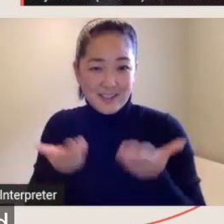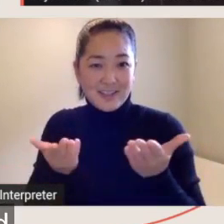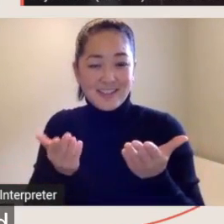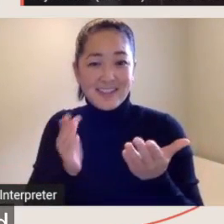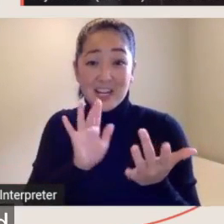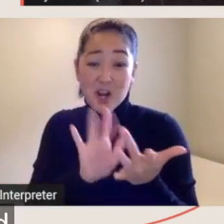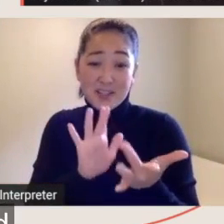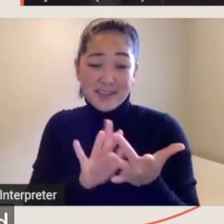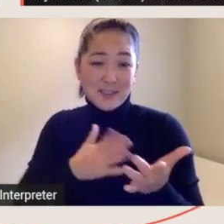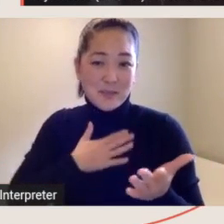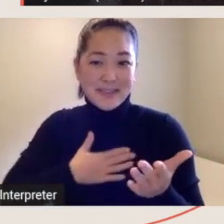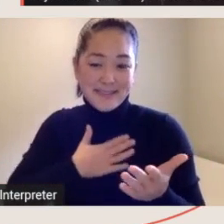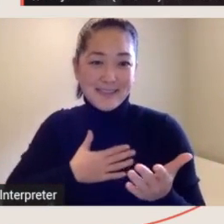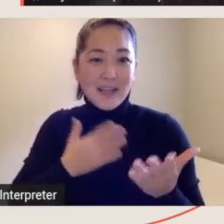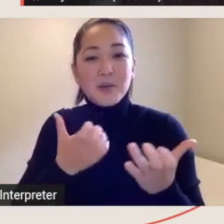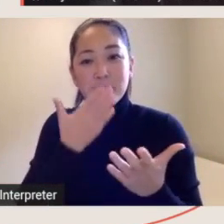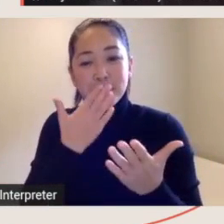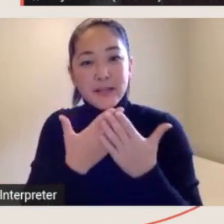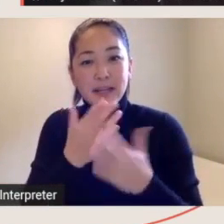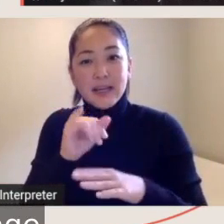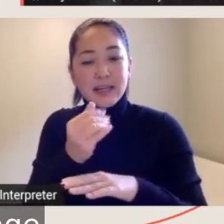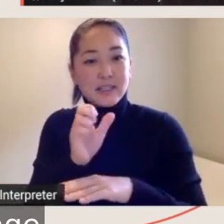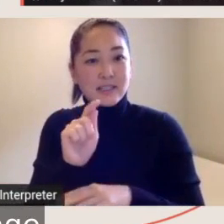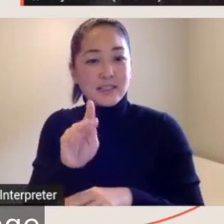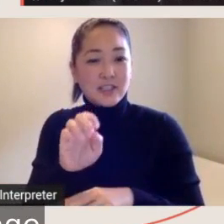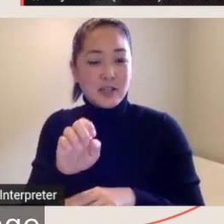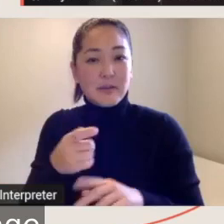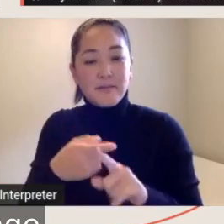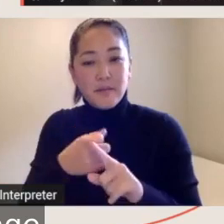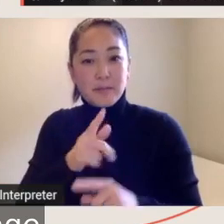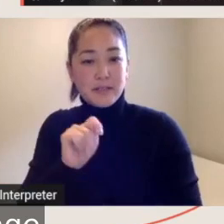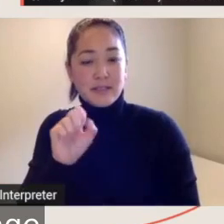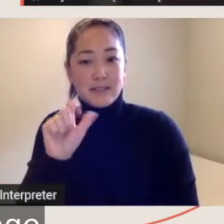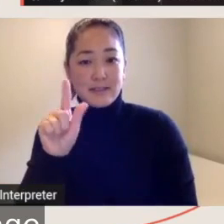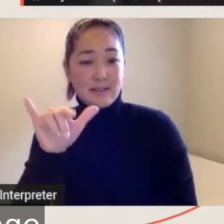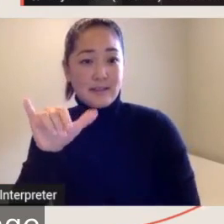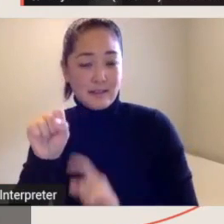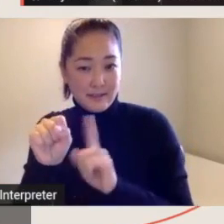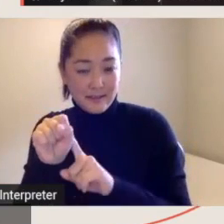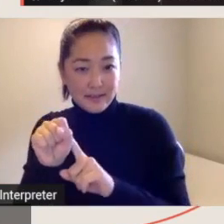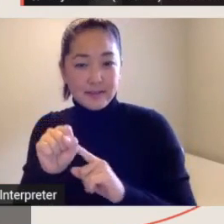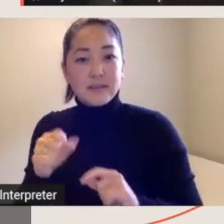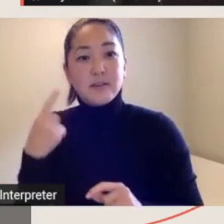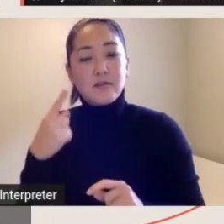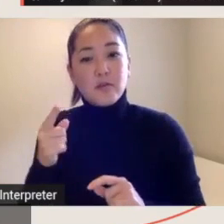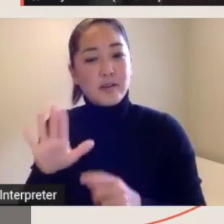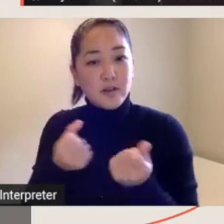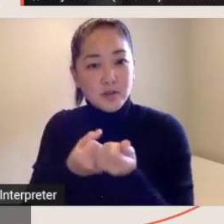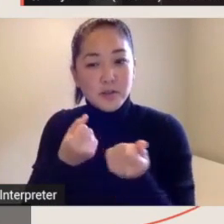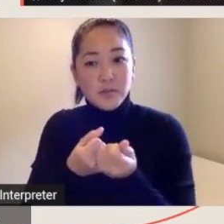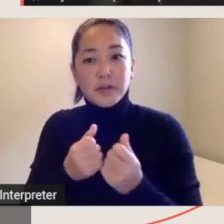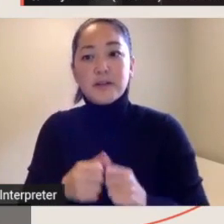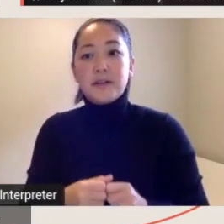touch as well. I want to thank Jamie from Toronto Sign Language Interpreter Services for their support